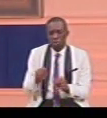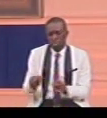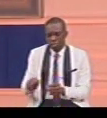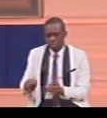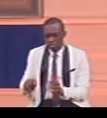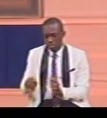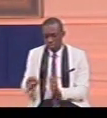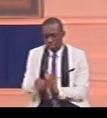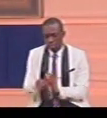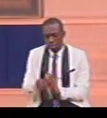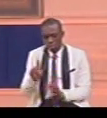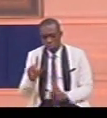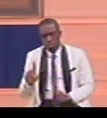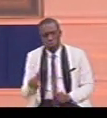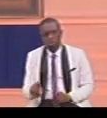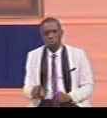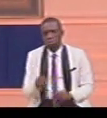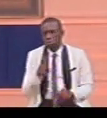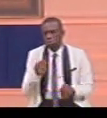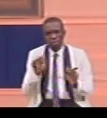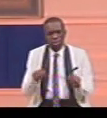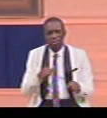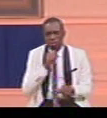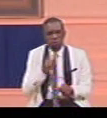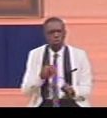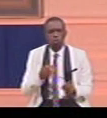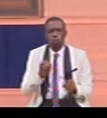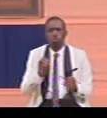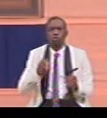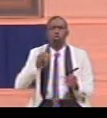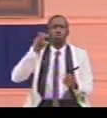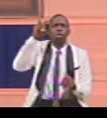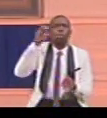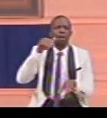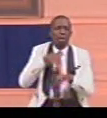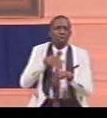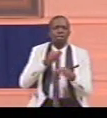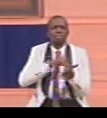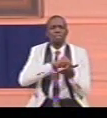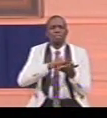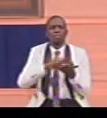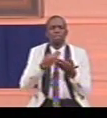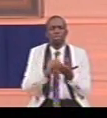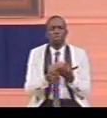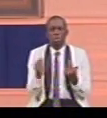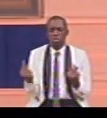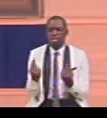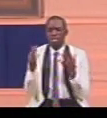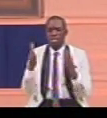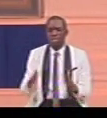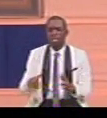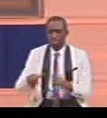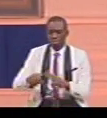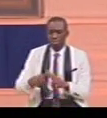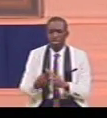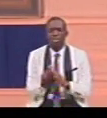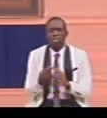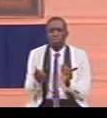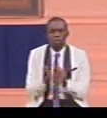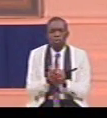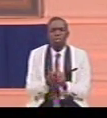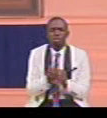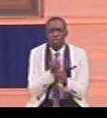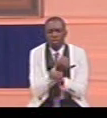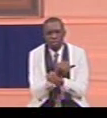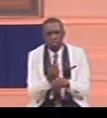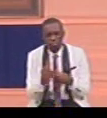want sanctification no you begin at Salvation so Jesus said the prayer I'm praying I pray for them I pray